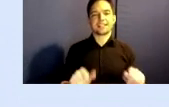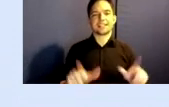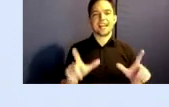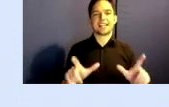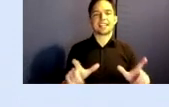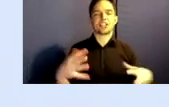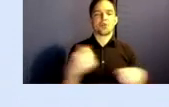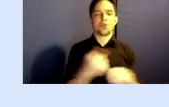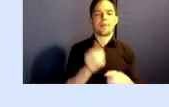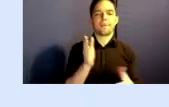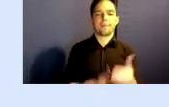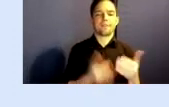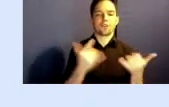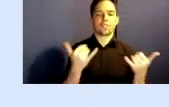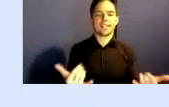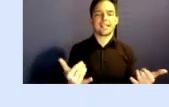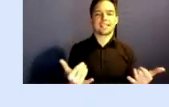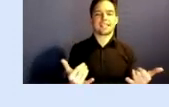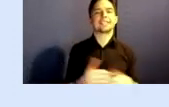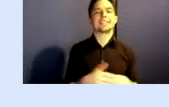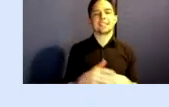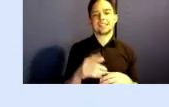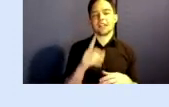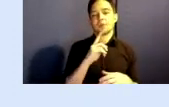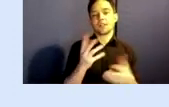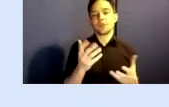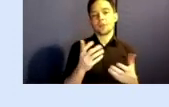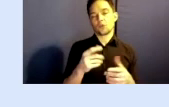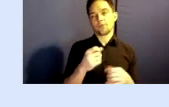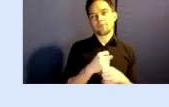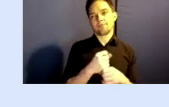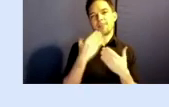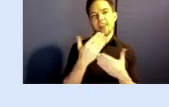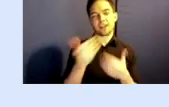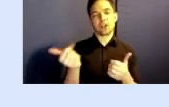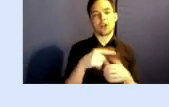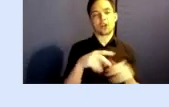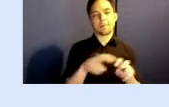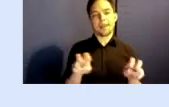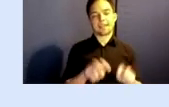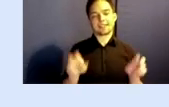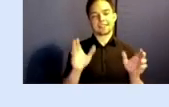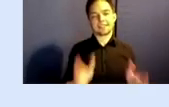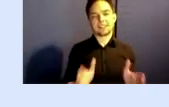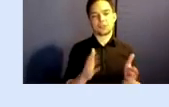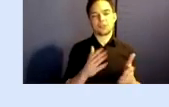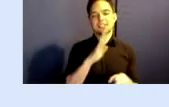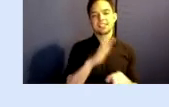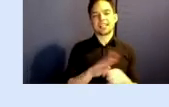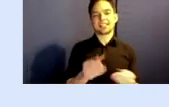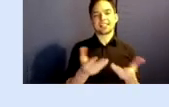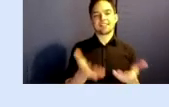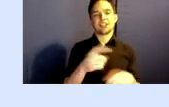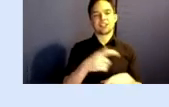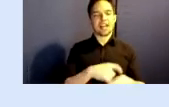wrap us up for today. And I'd really like to thank all of our panelists who dedicated their time and